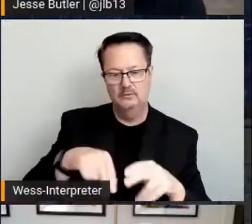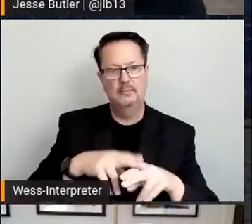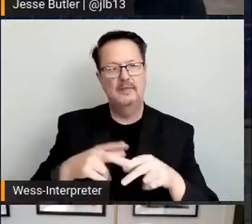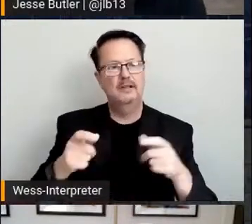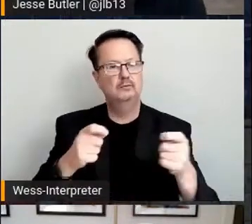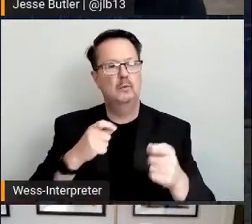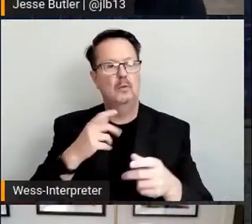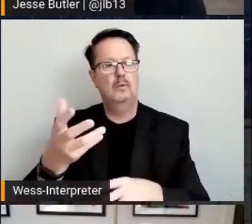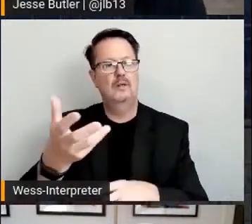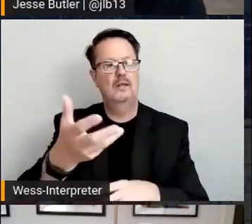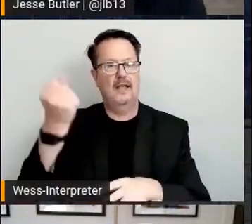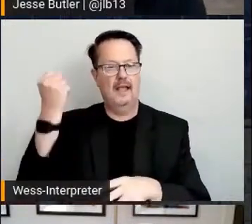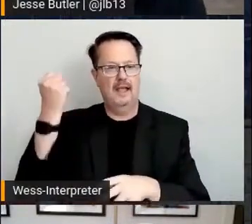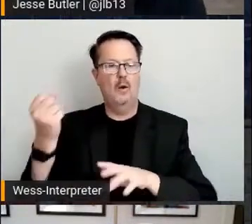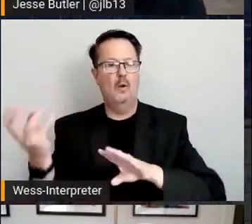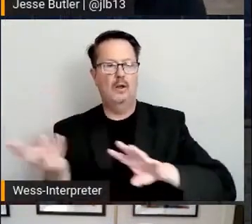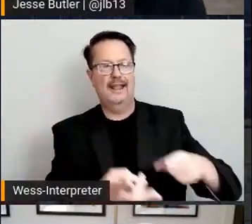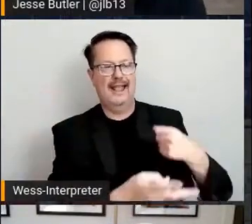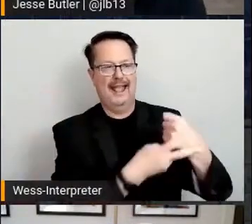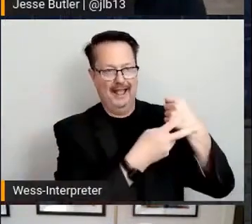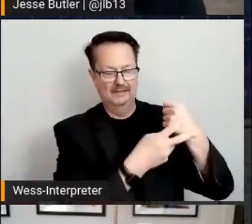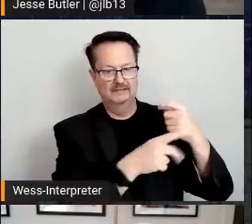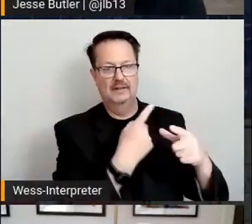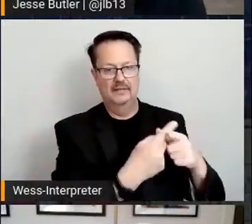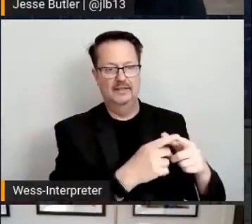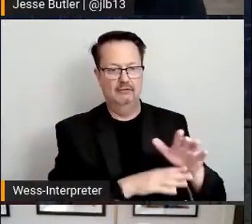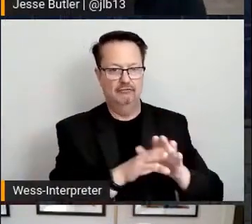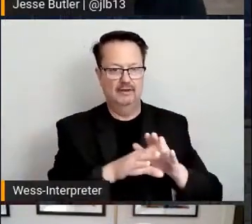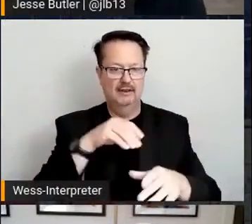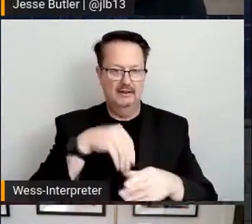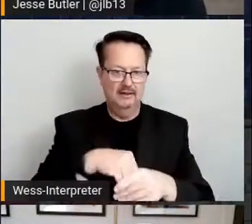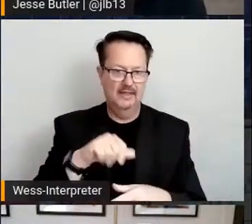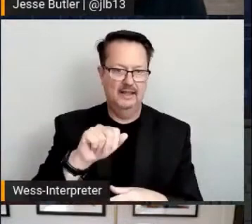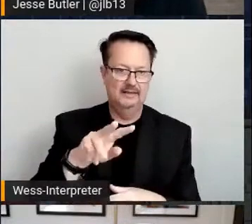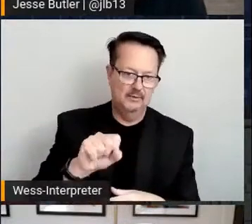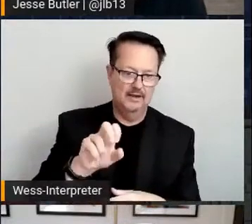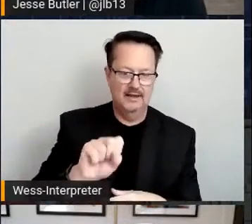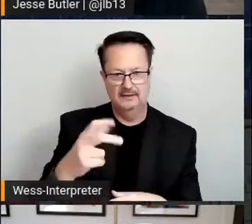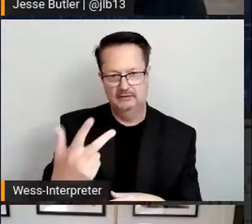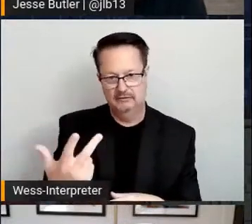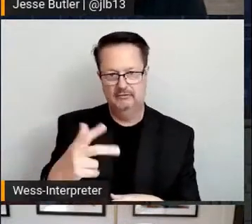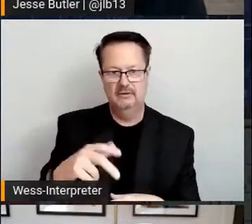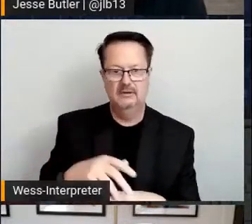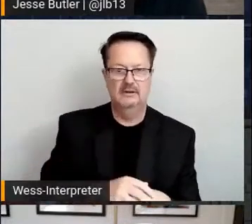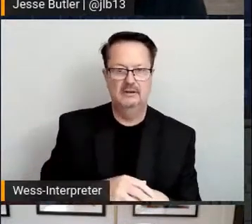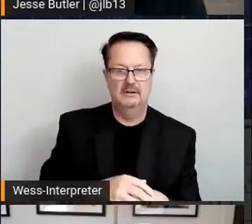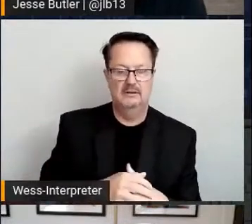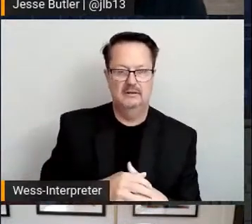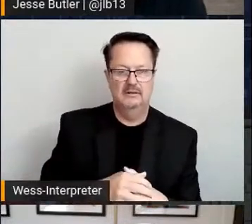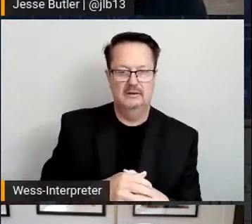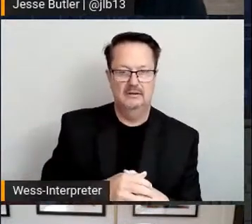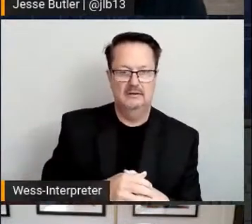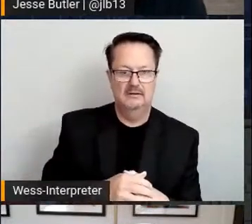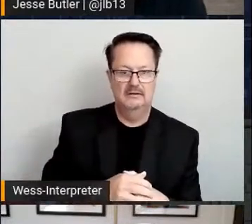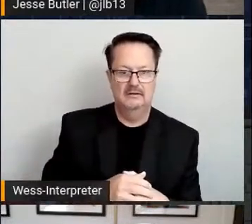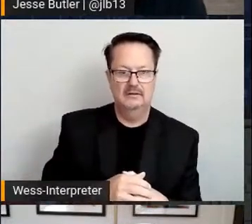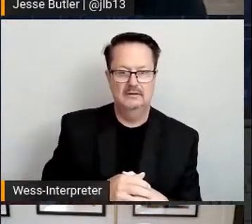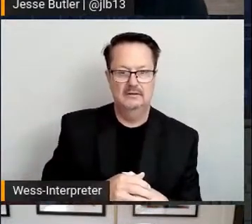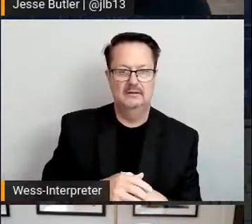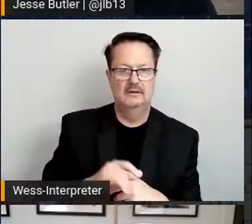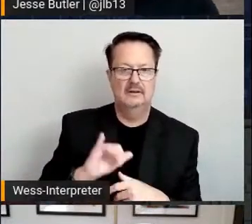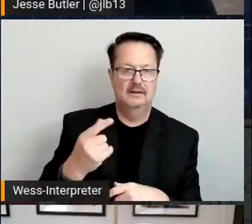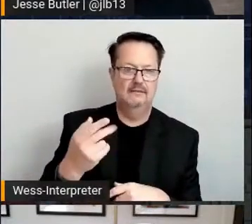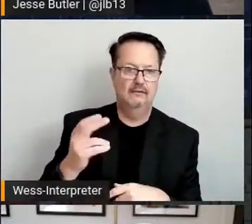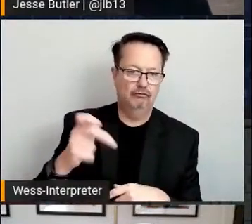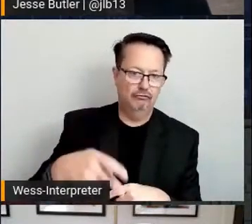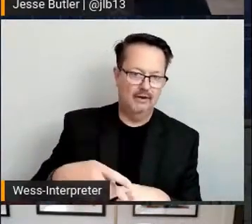and create the S3 bucket for us in the cloud. If I do an AWS S3 LS and I grab ACK demo, I